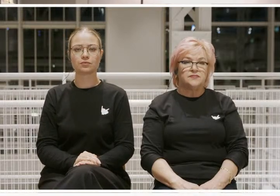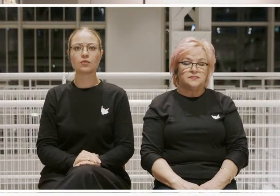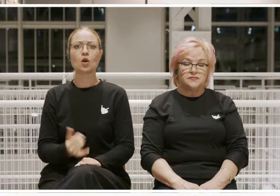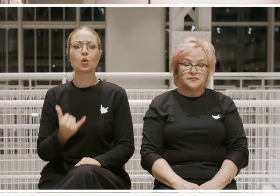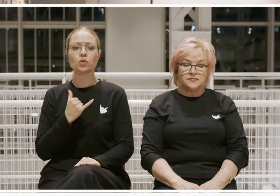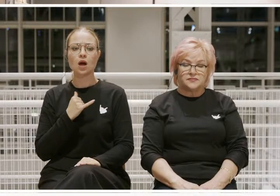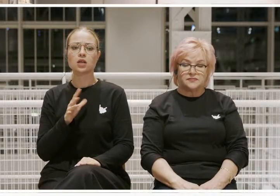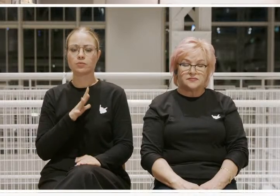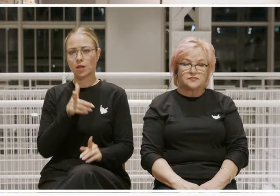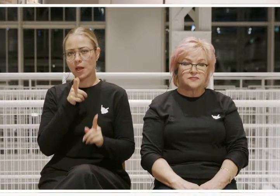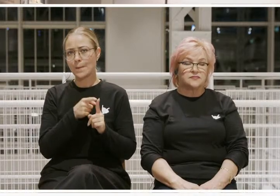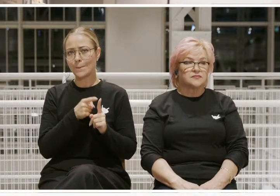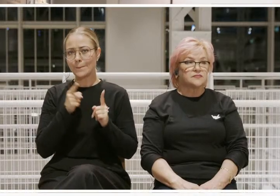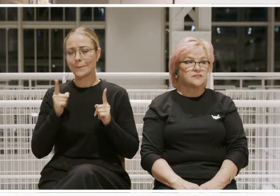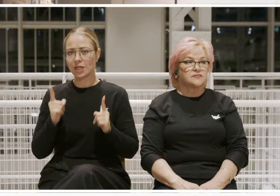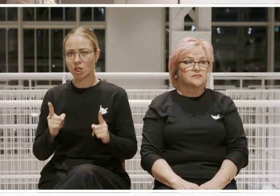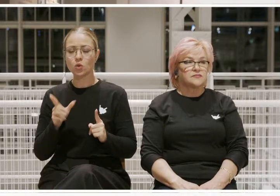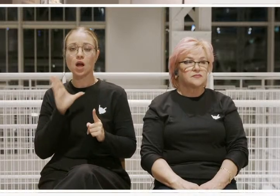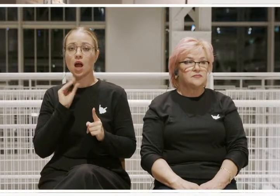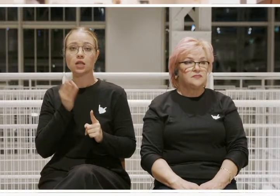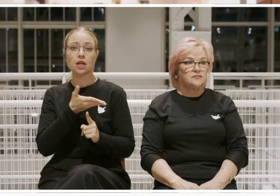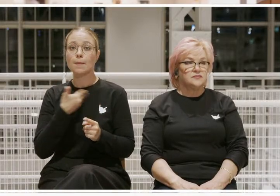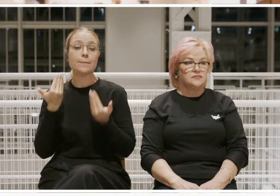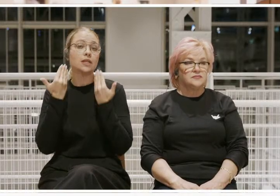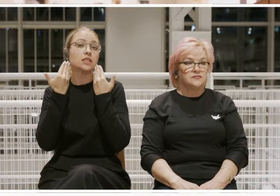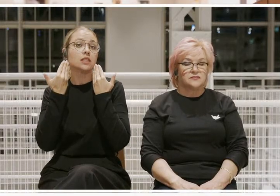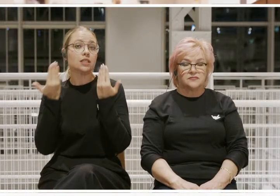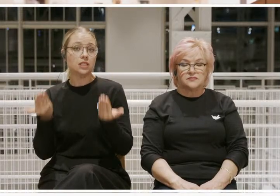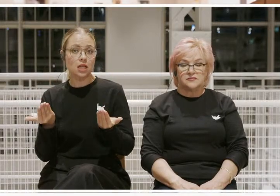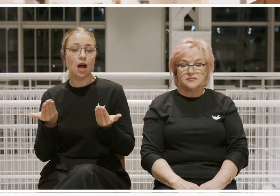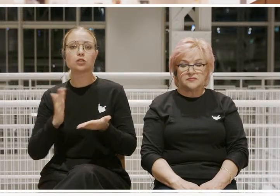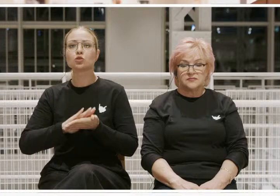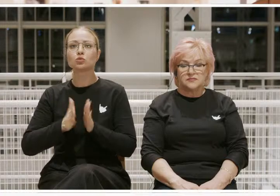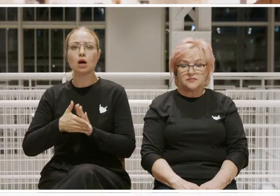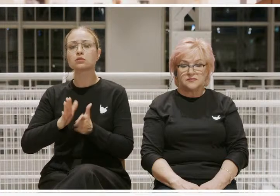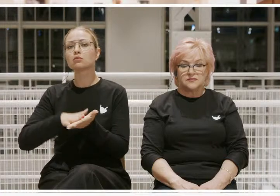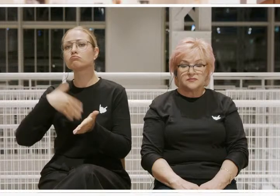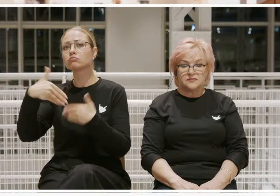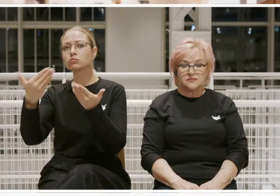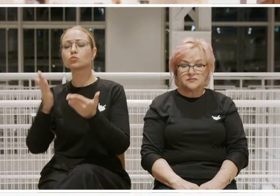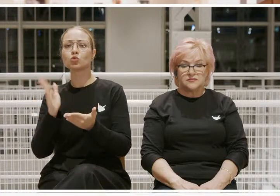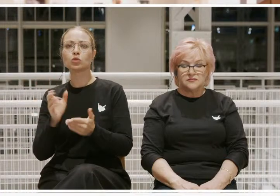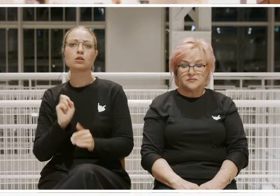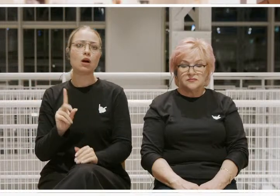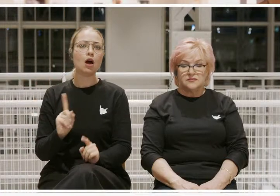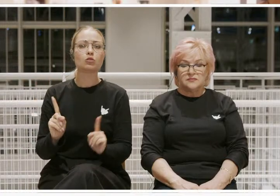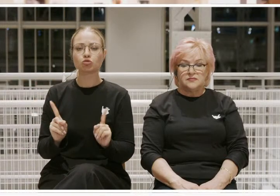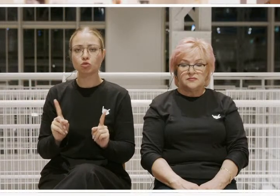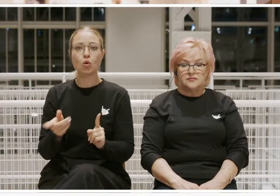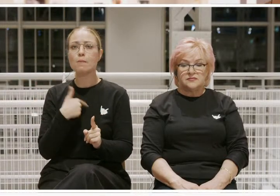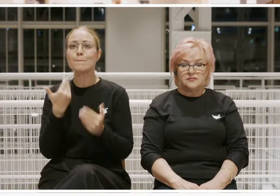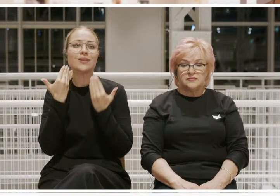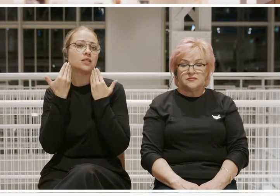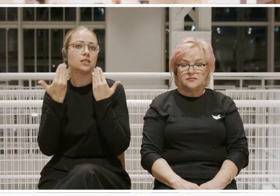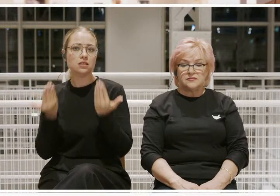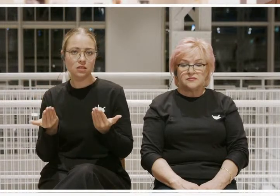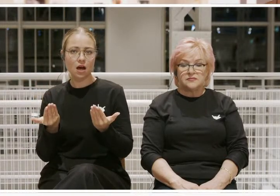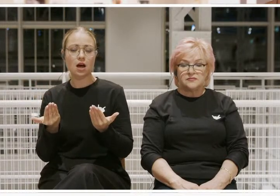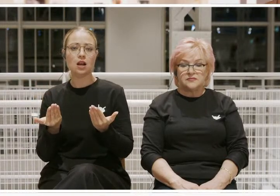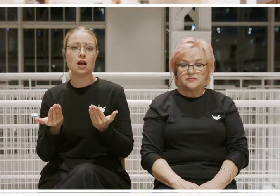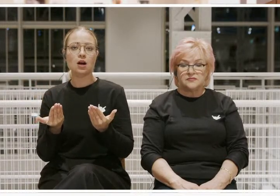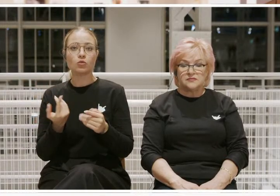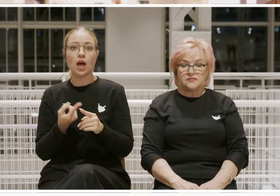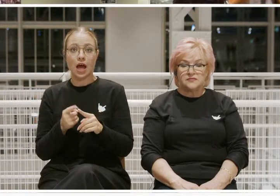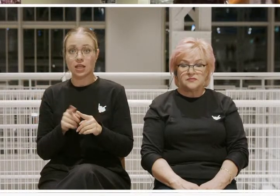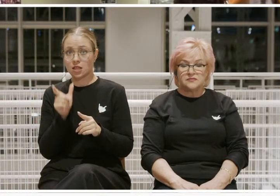we can travel. Most of the artists couldn't travel. So we were really wondering what is meaningful in such a moment. So we were discussing, can the